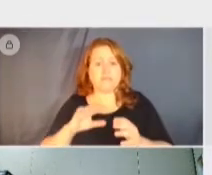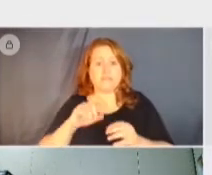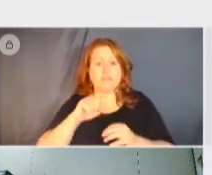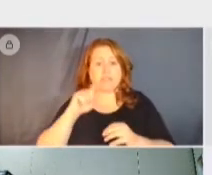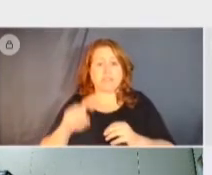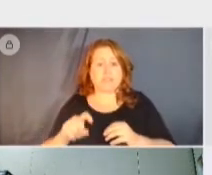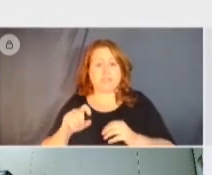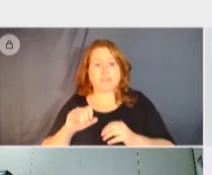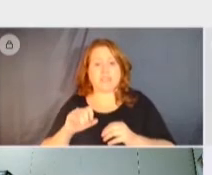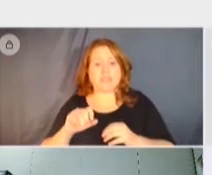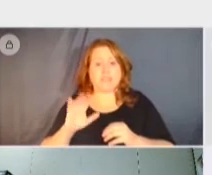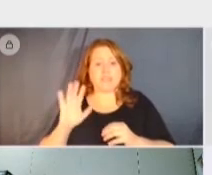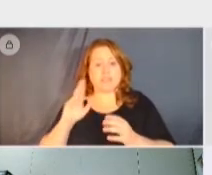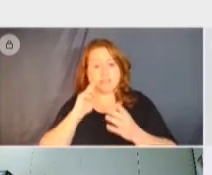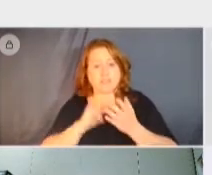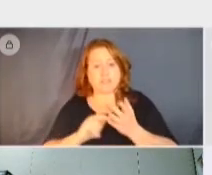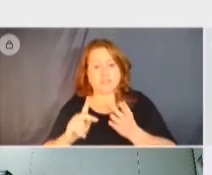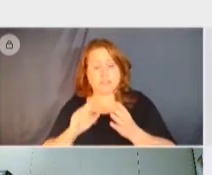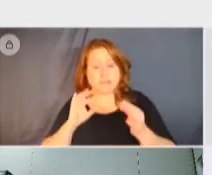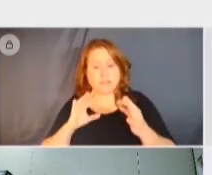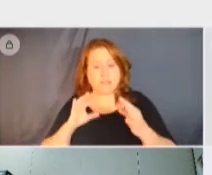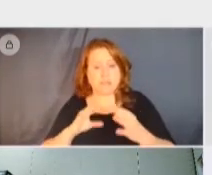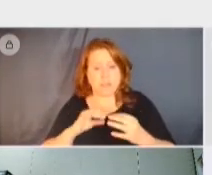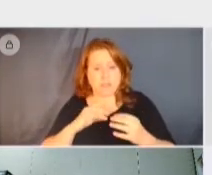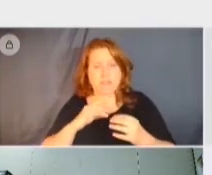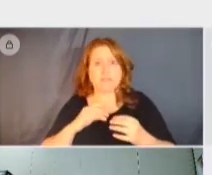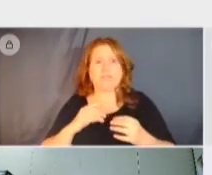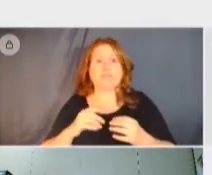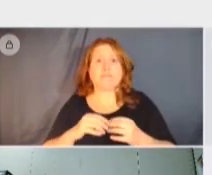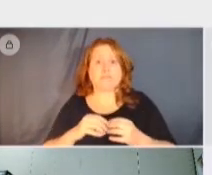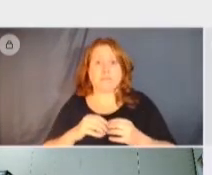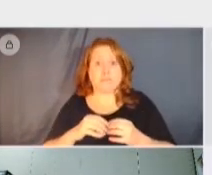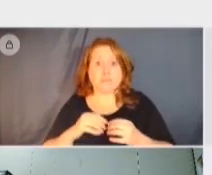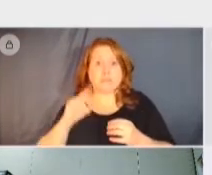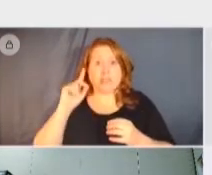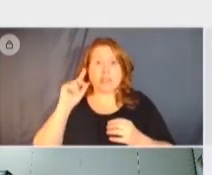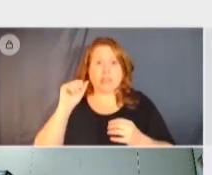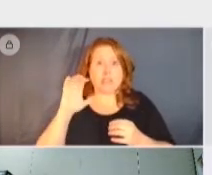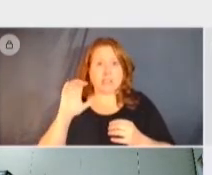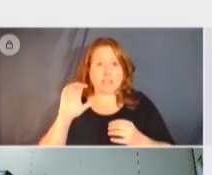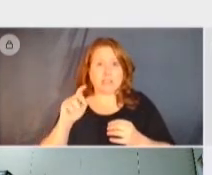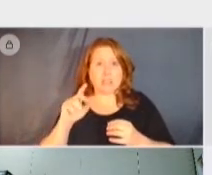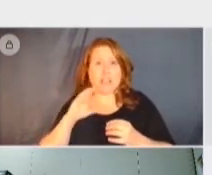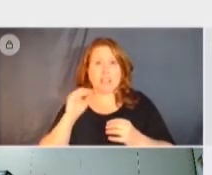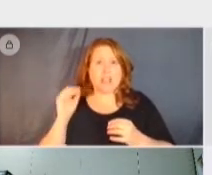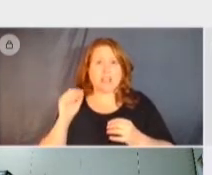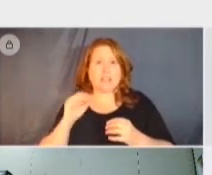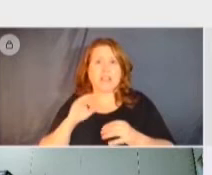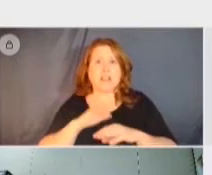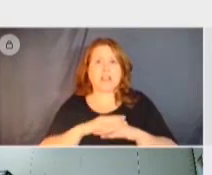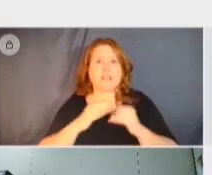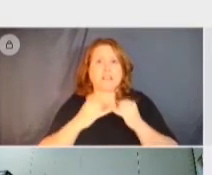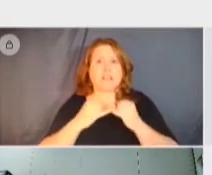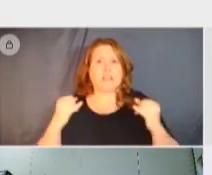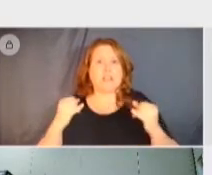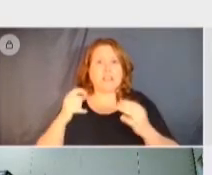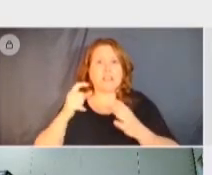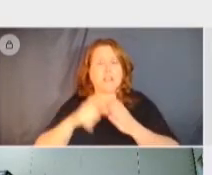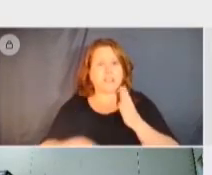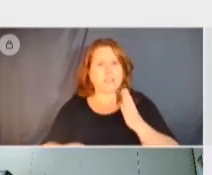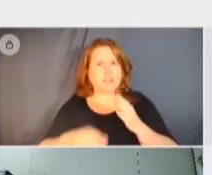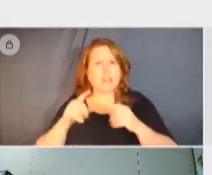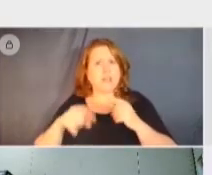And then later documented further by the EAC a month later, and again online in an article on the Freedom to Tinker blog at the beginning of